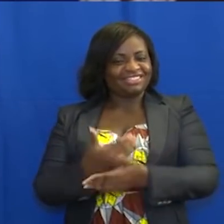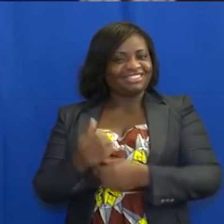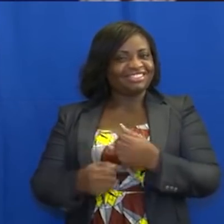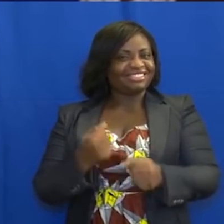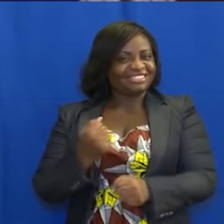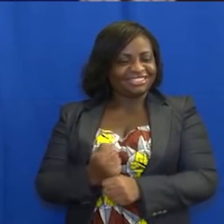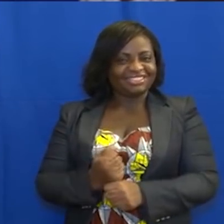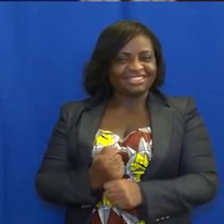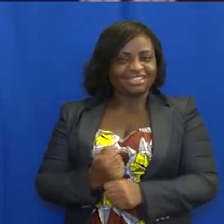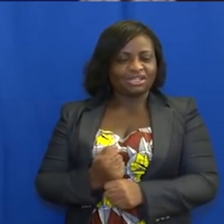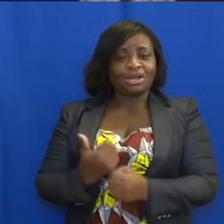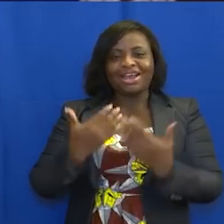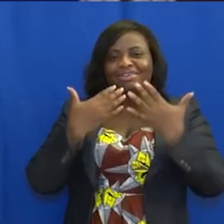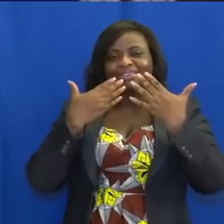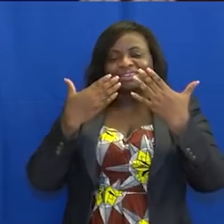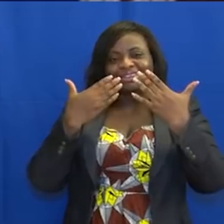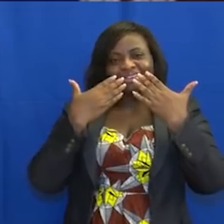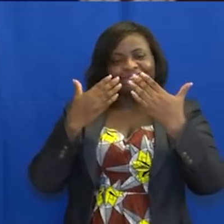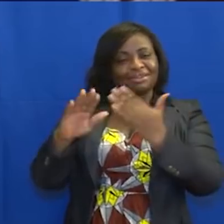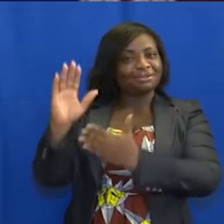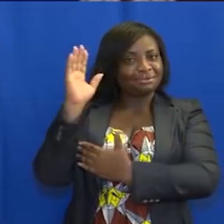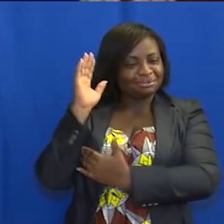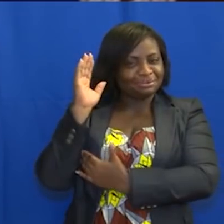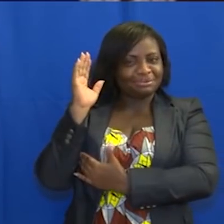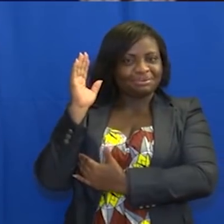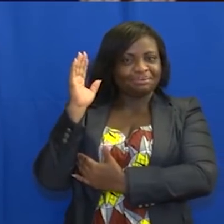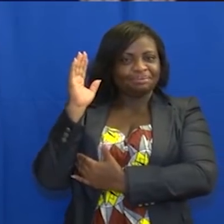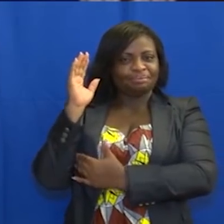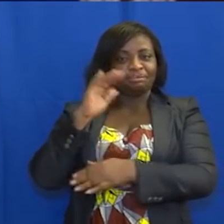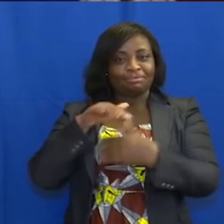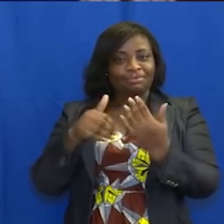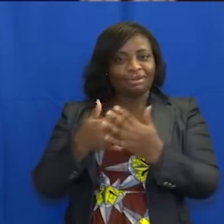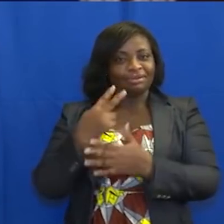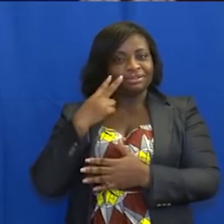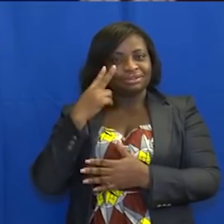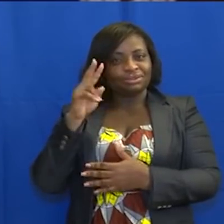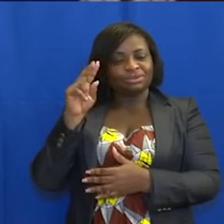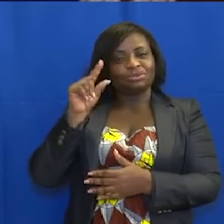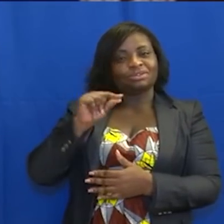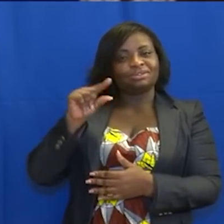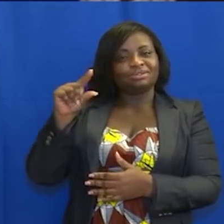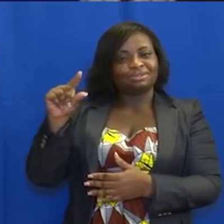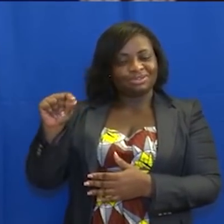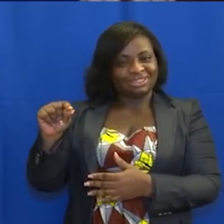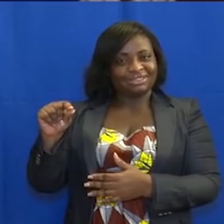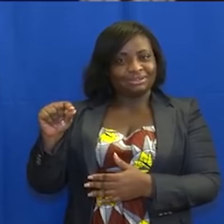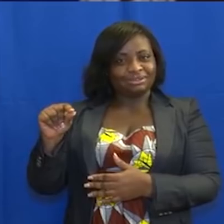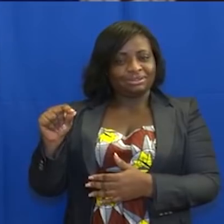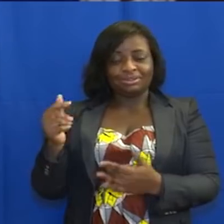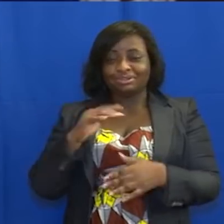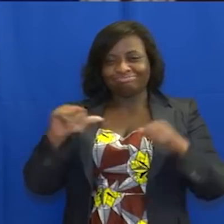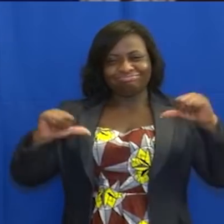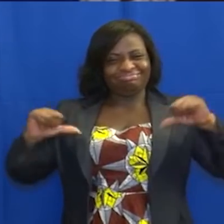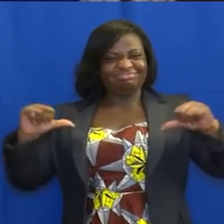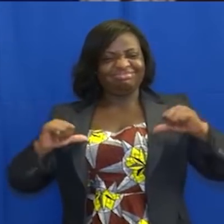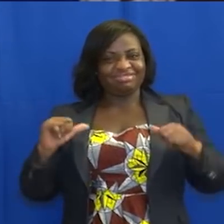year. We have to be thankful to Almighty God for seeing us through 2020, undoubtedly